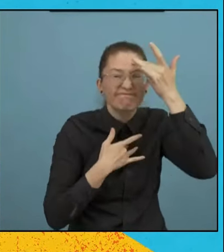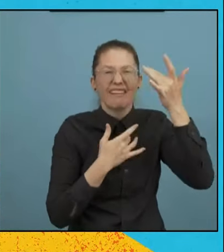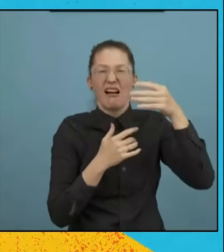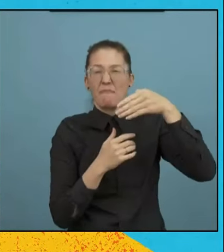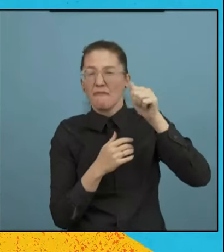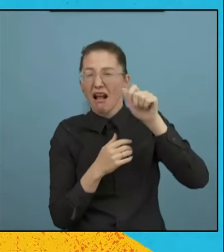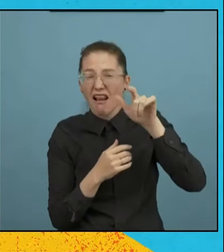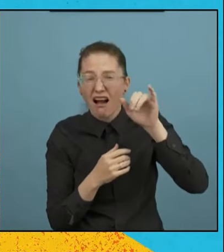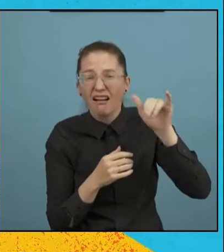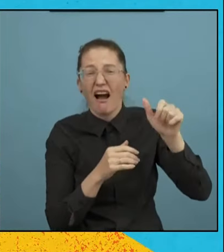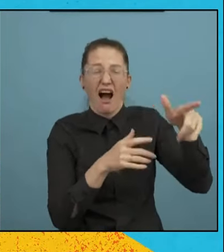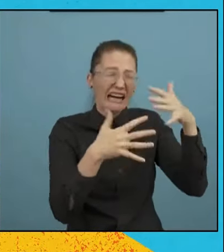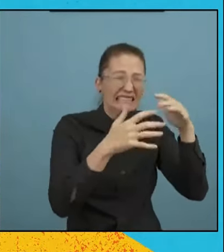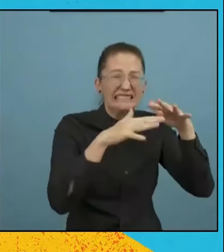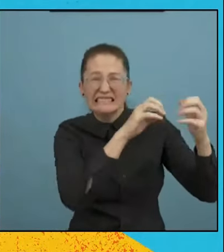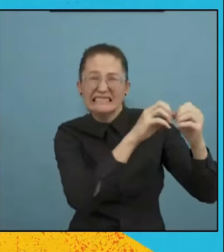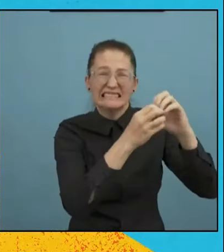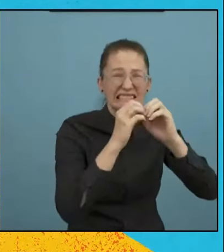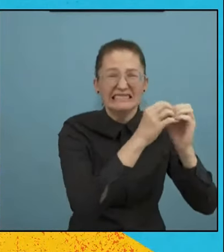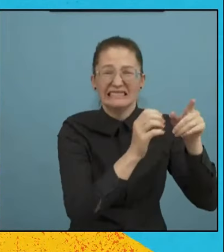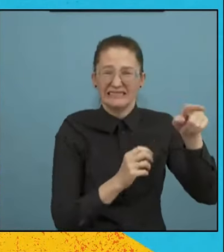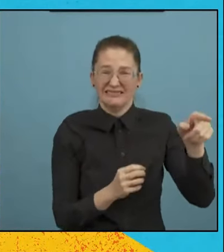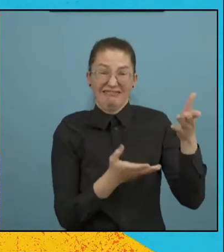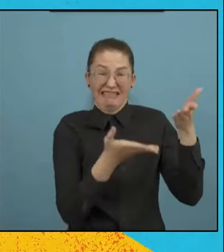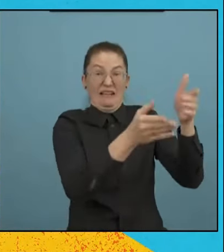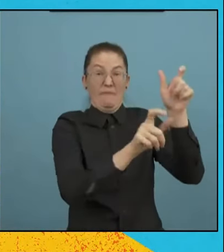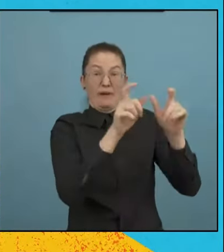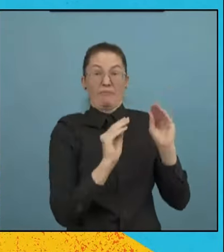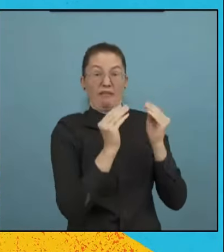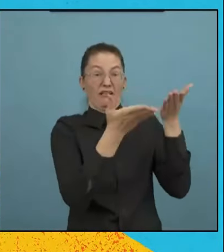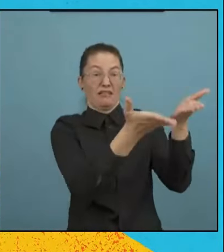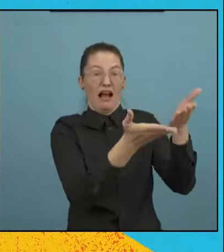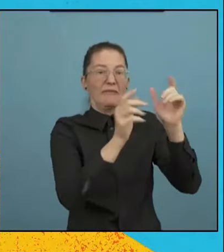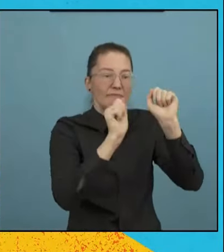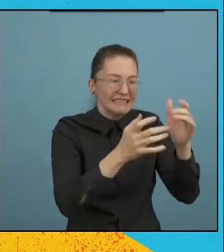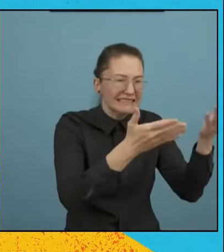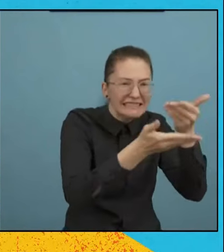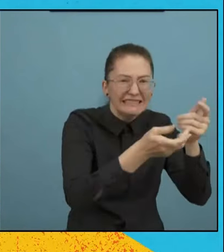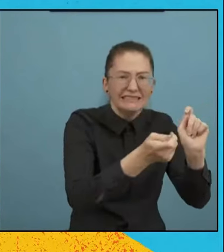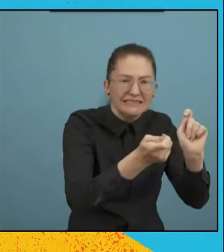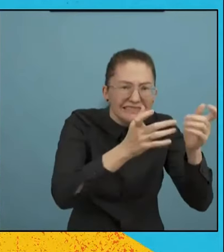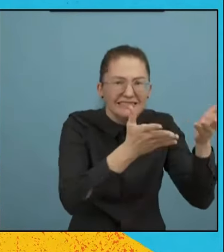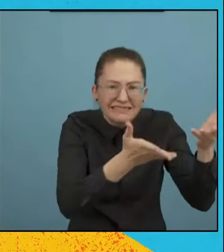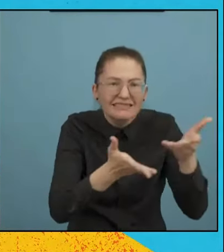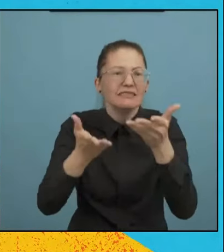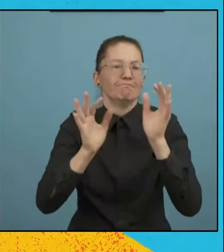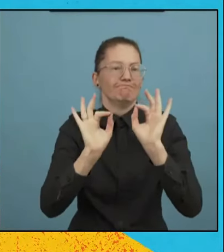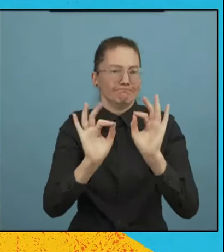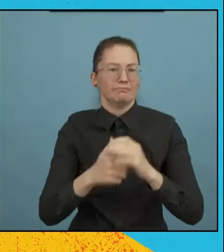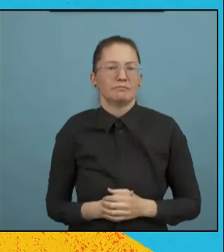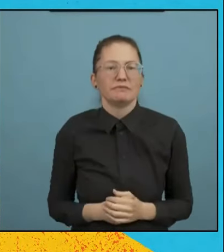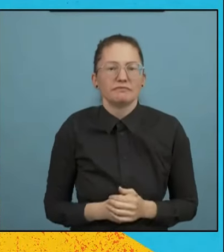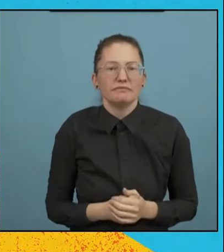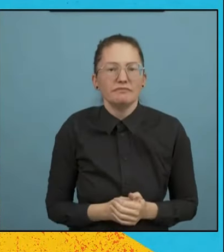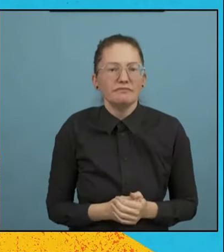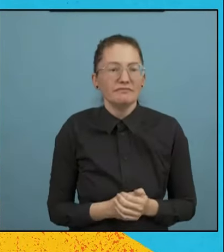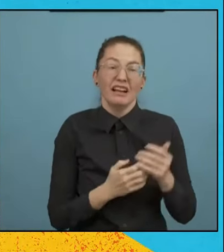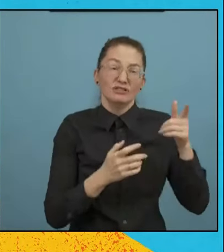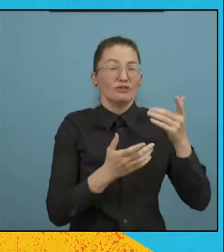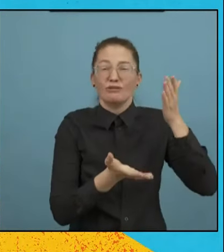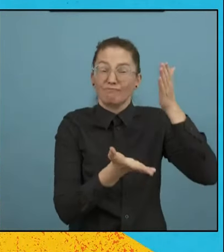Yes, we are. Thank you. Chantal, I'll come back to you in just a moment. My Sami Ahmed is from Bangladesh and an advocacy officer fellow